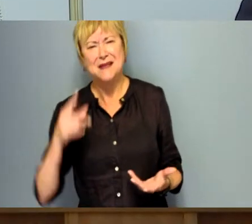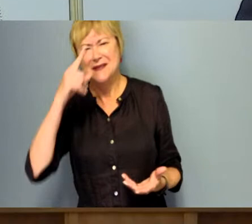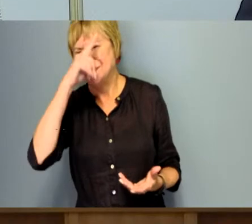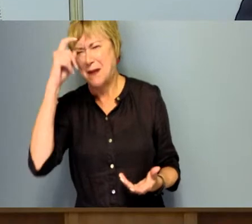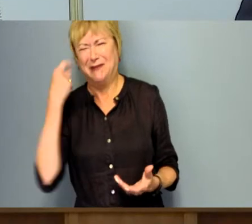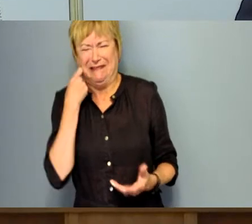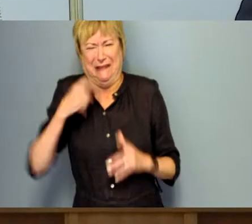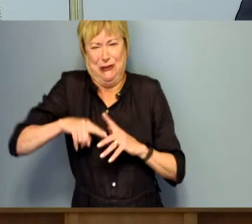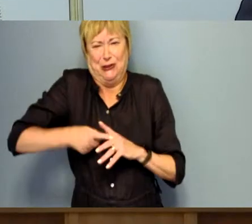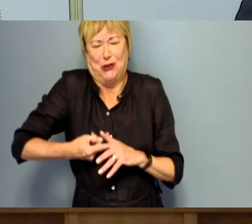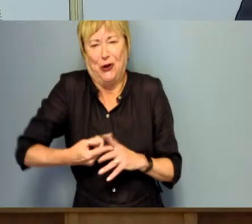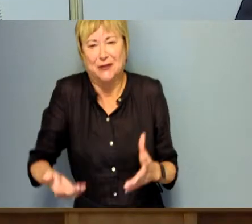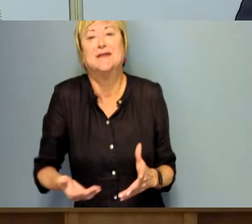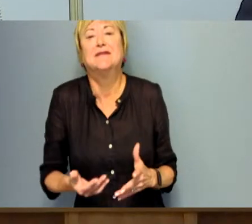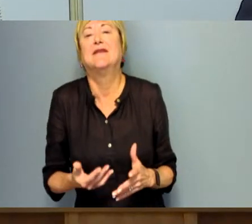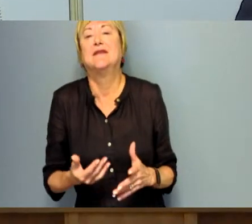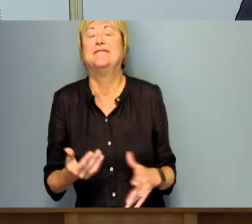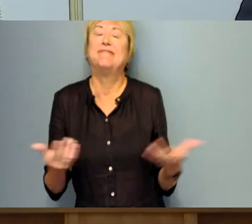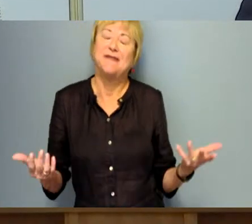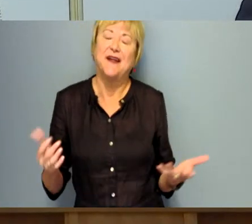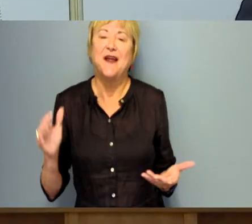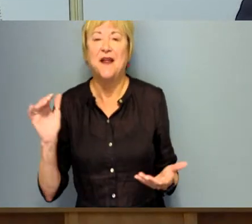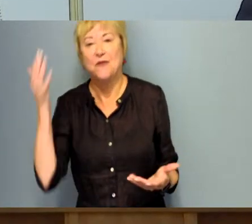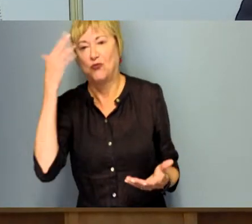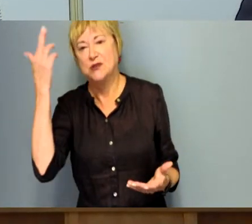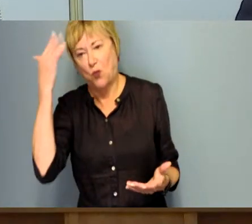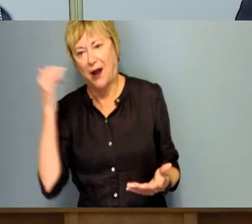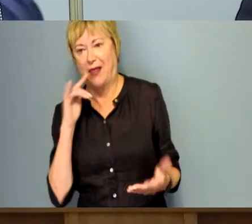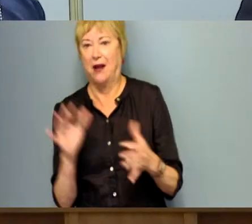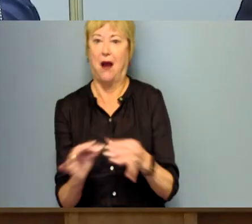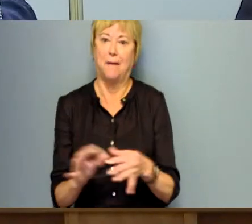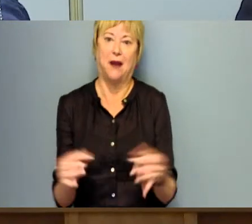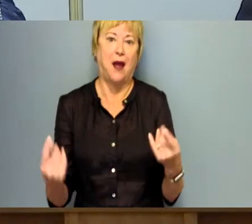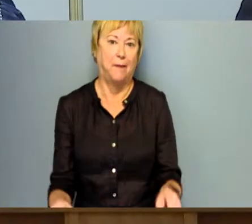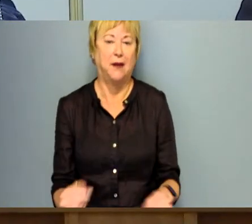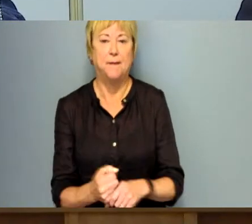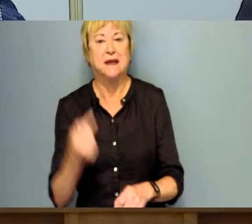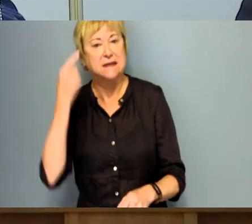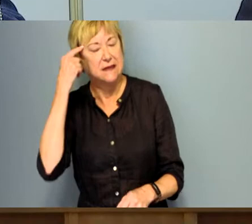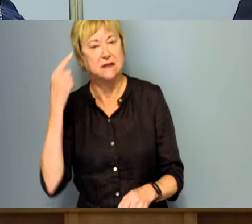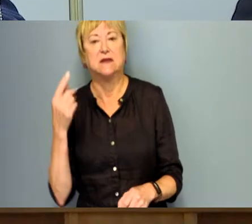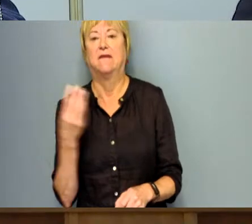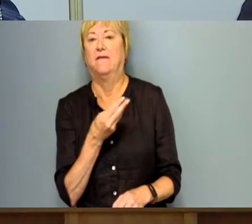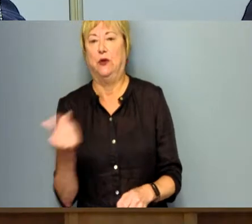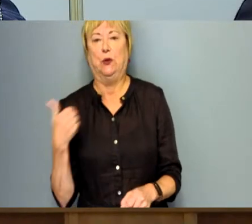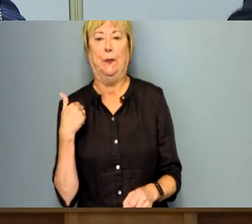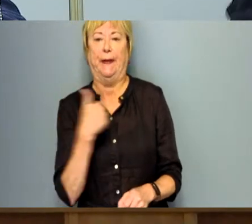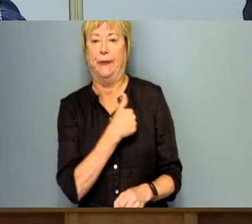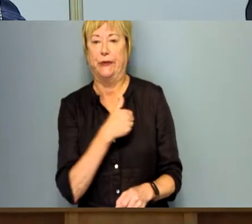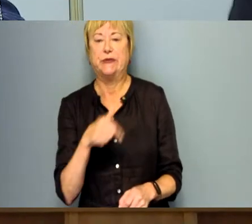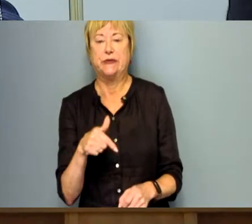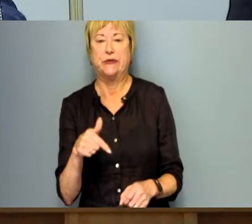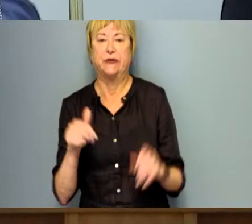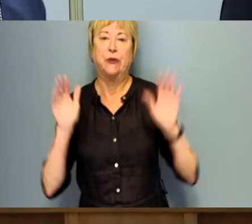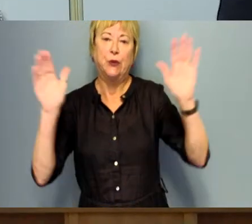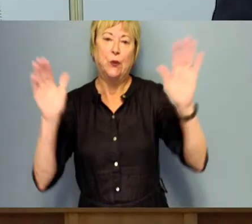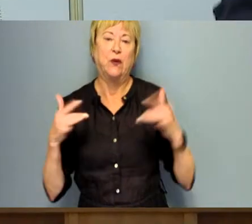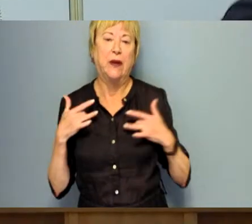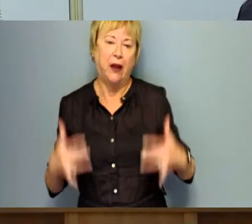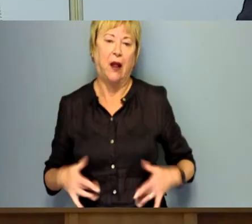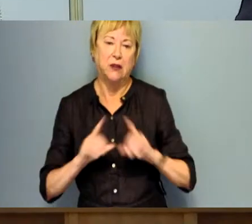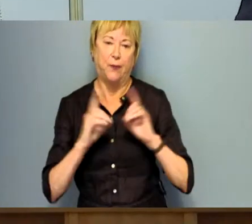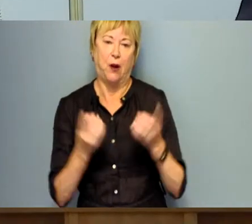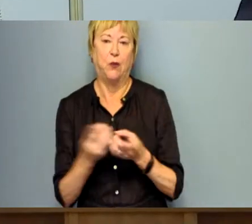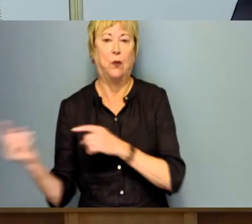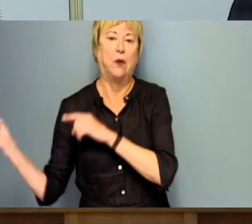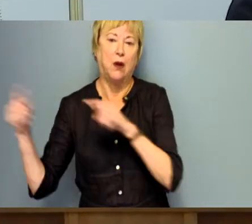started. And because of that, we thought it made sense to have a few members of our wonderful health department come and talk a